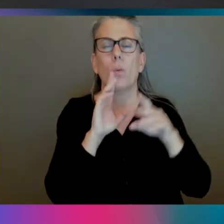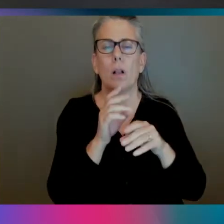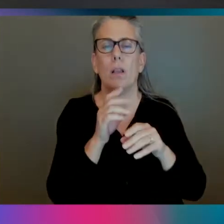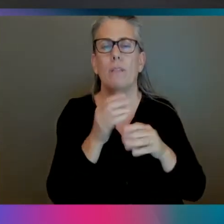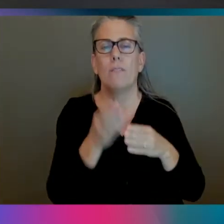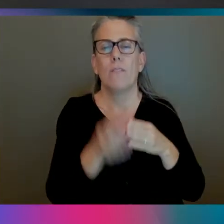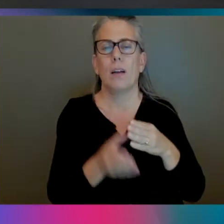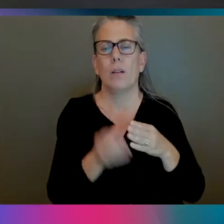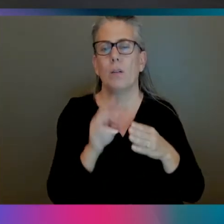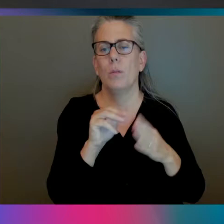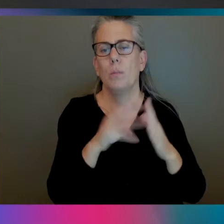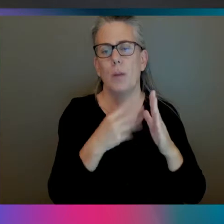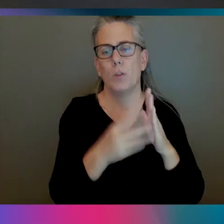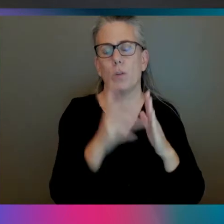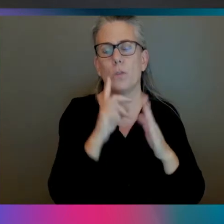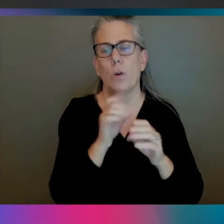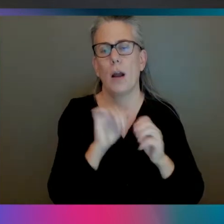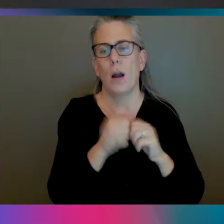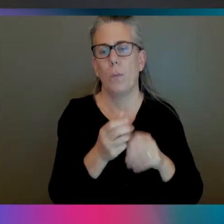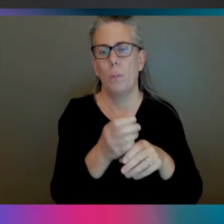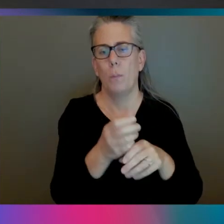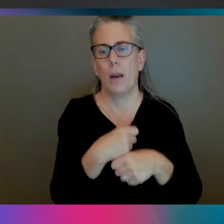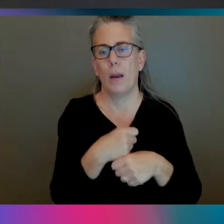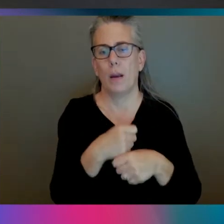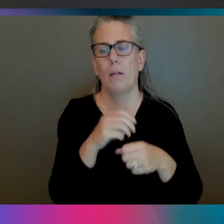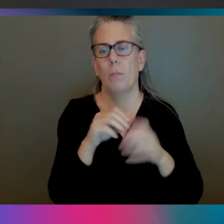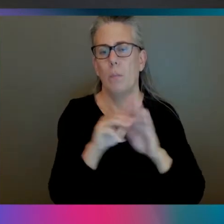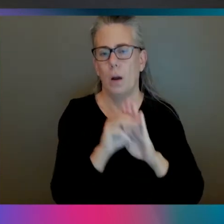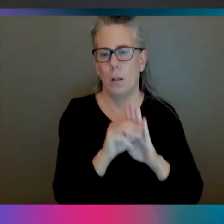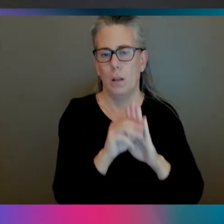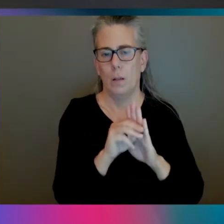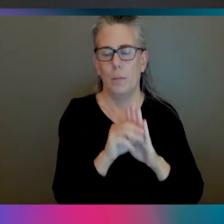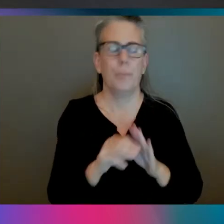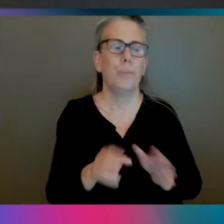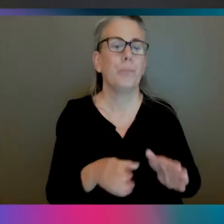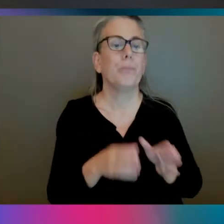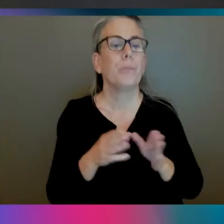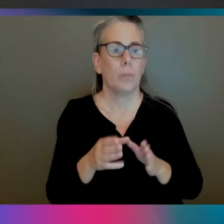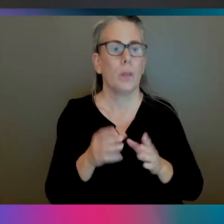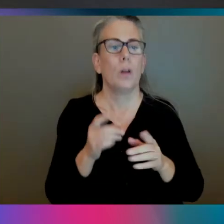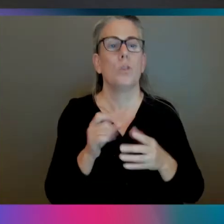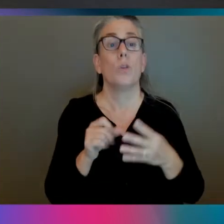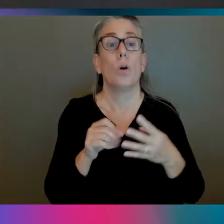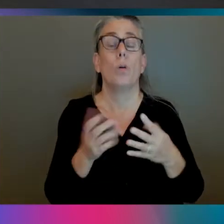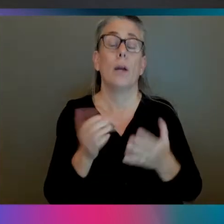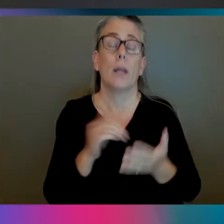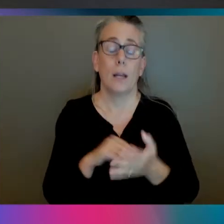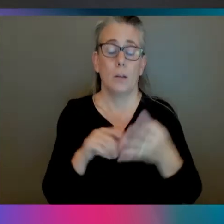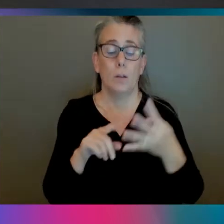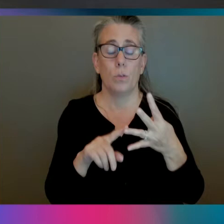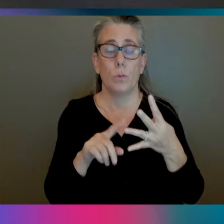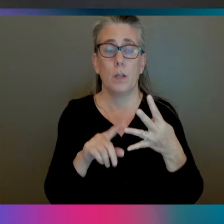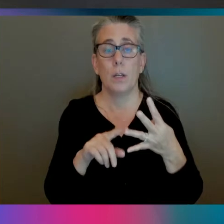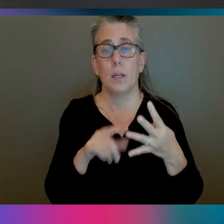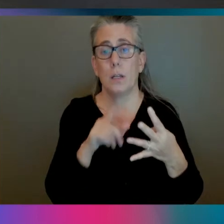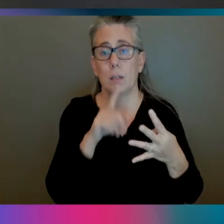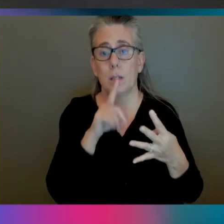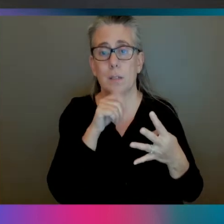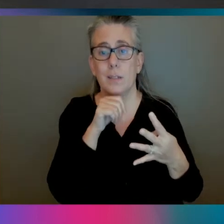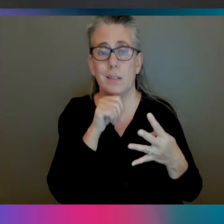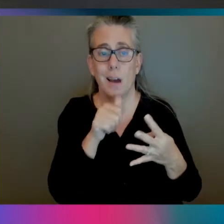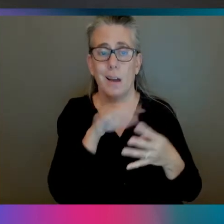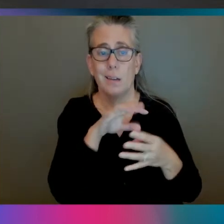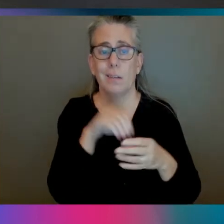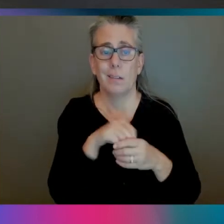stuff. So the question's back up again, which is not true. Data can be augmented with arbitrary auxiliary features. Right, and we just don't do